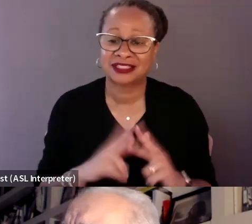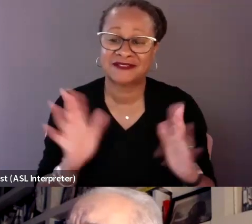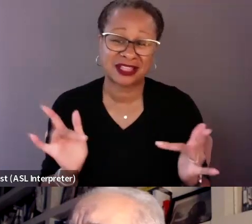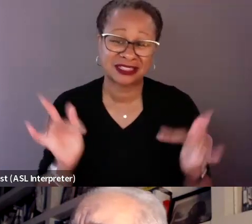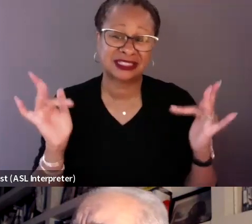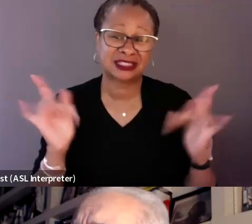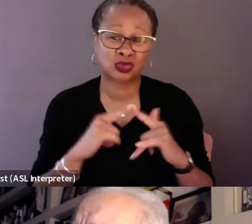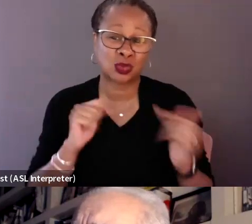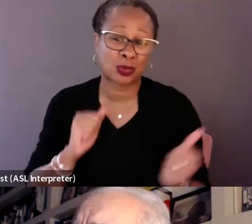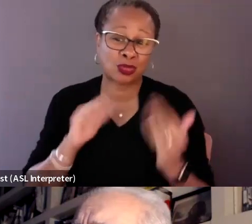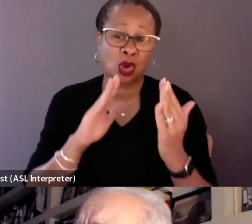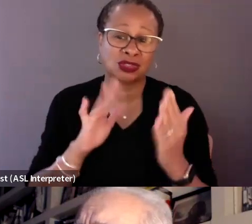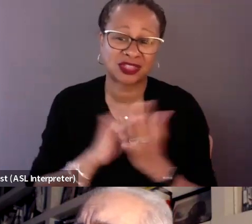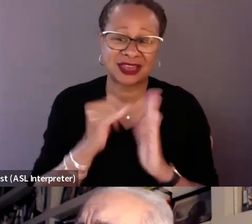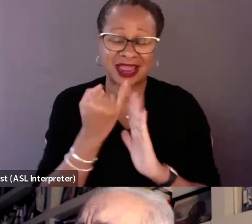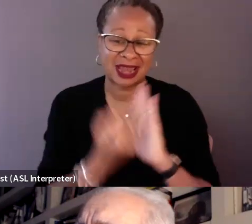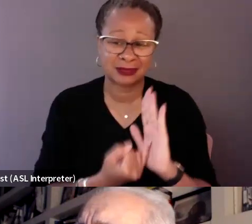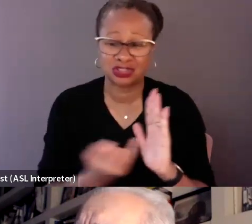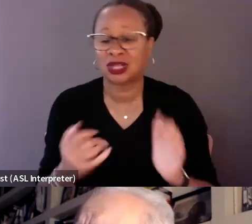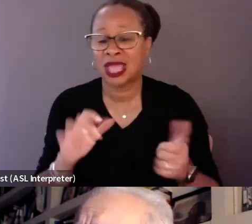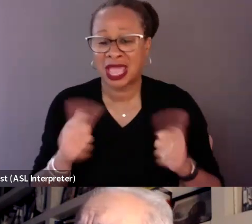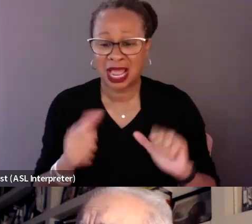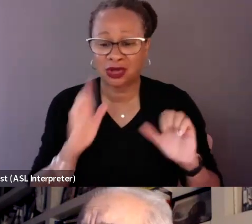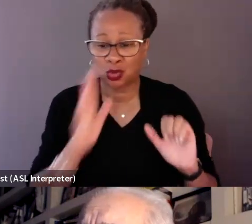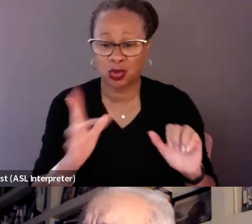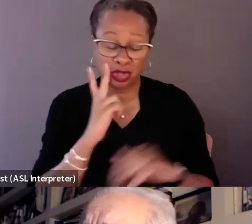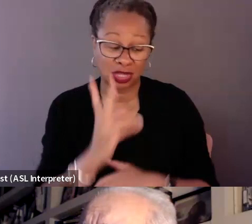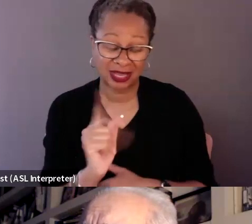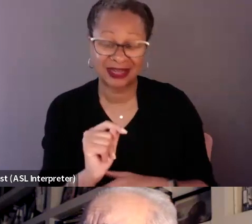to approach this in animation and the way you are going to treat it